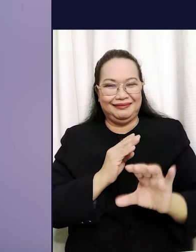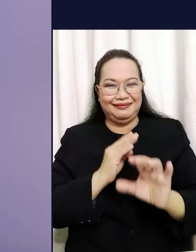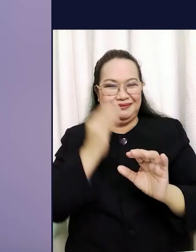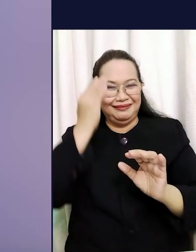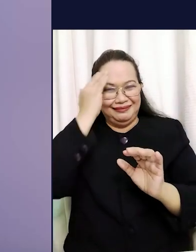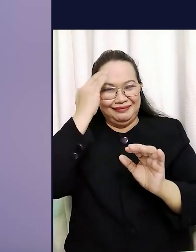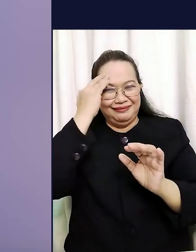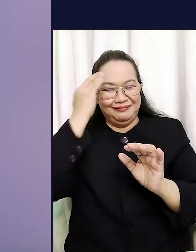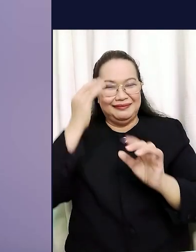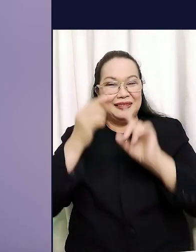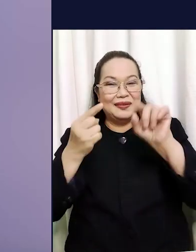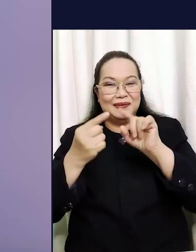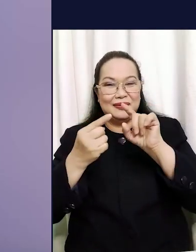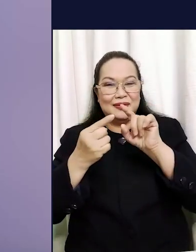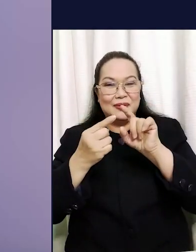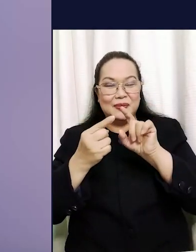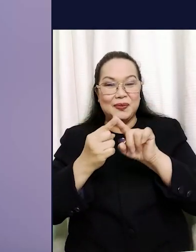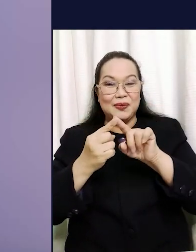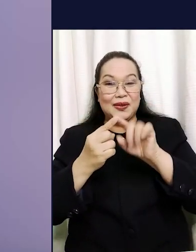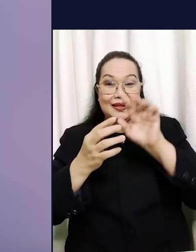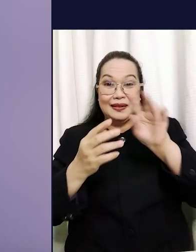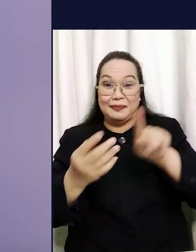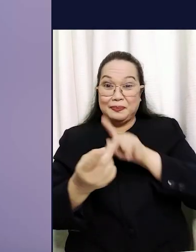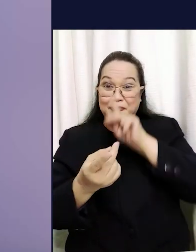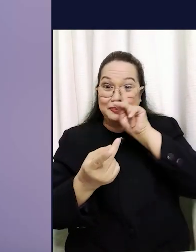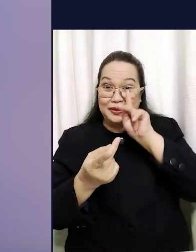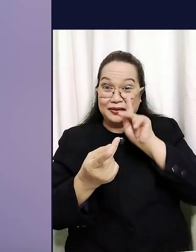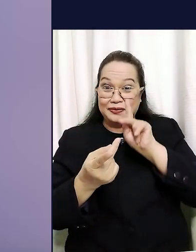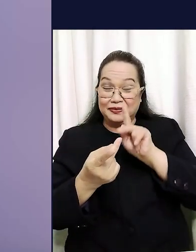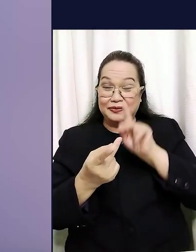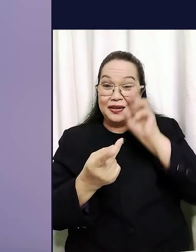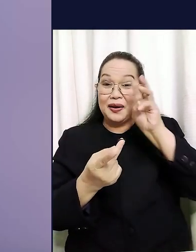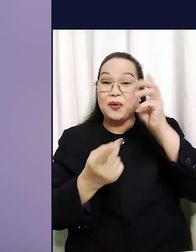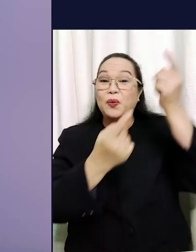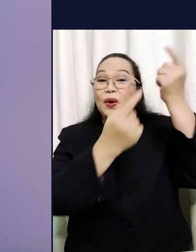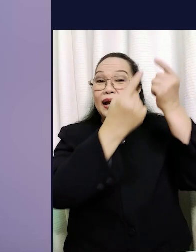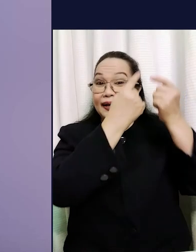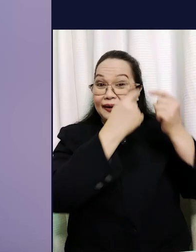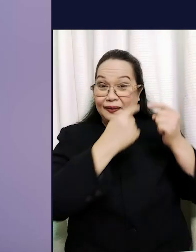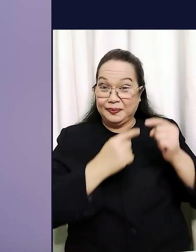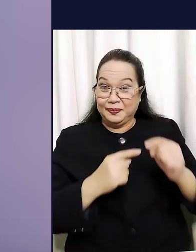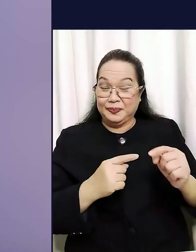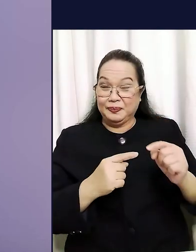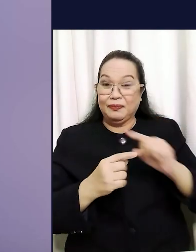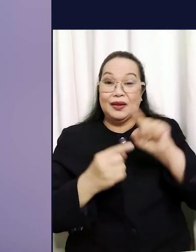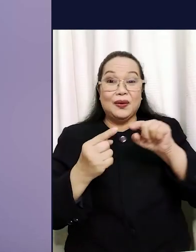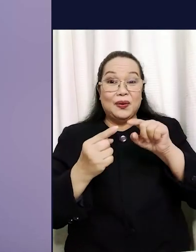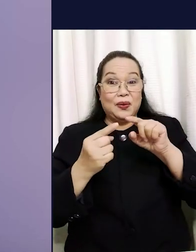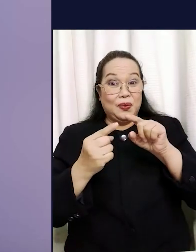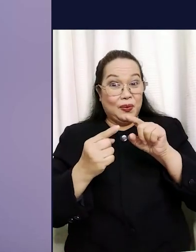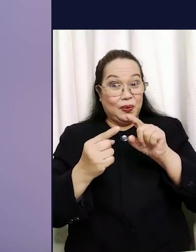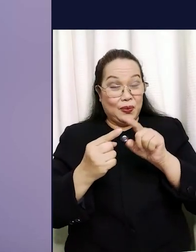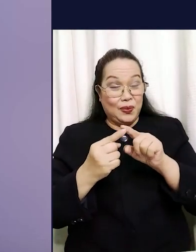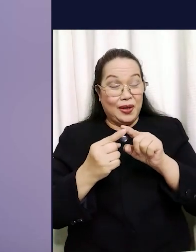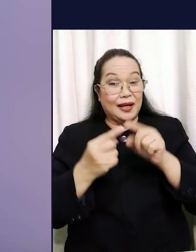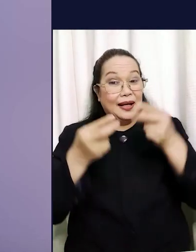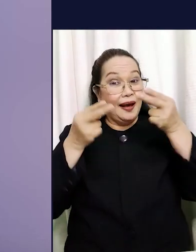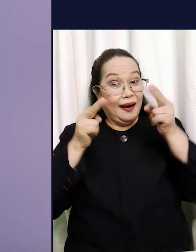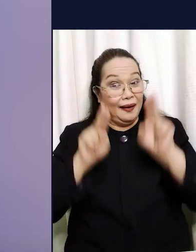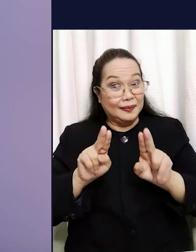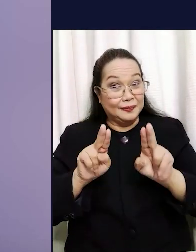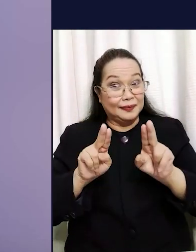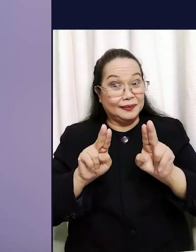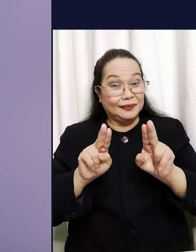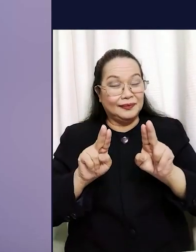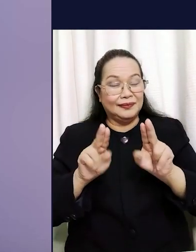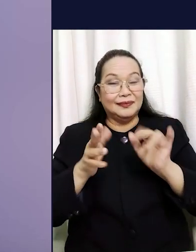being will know all that God knows. But certainly the knowledge